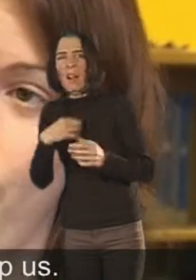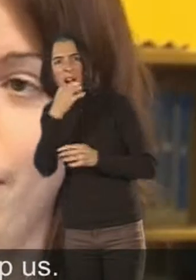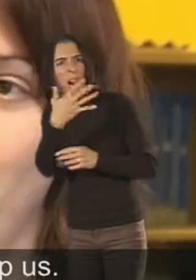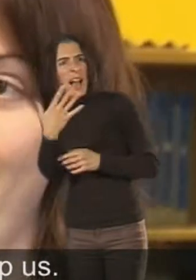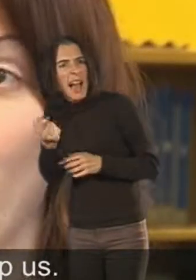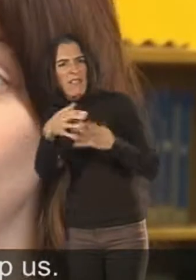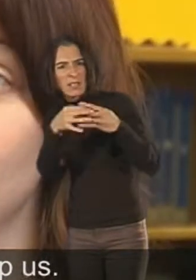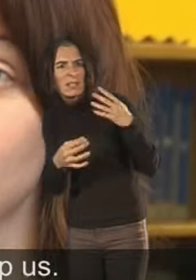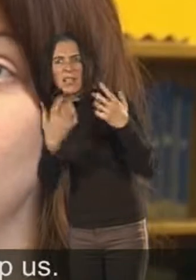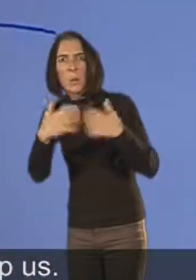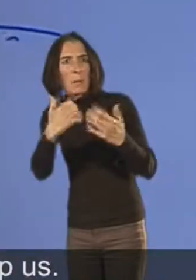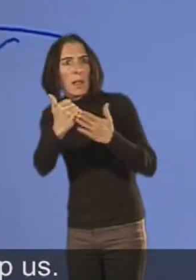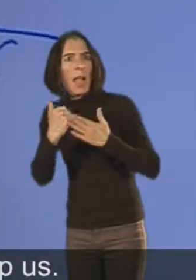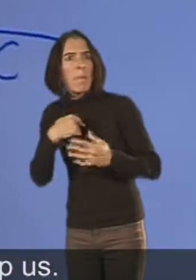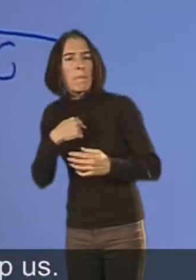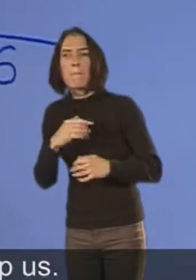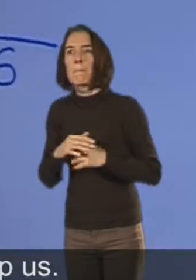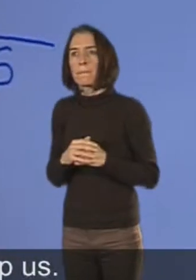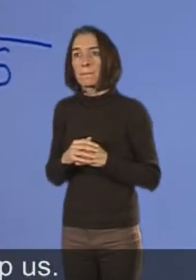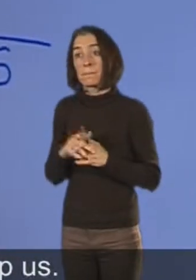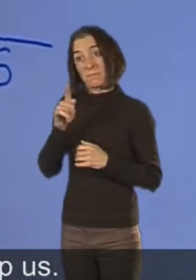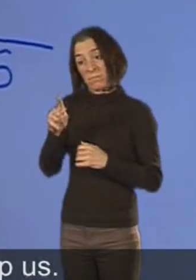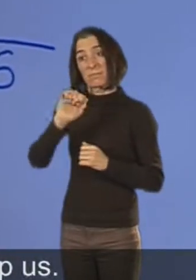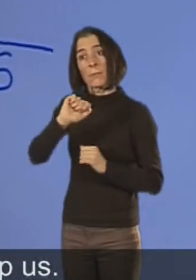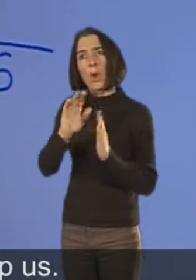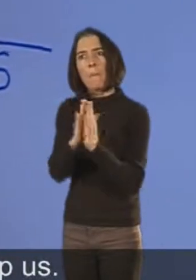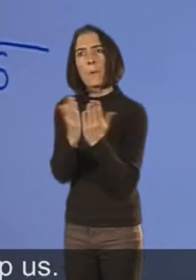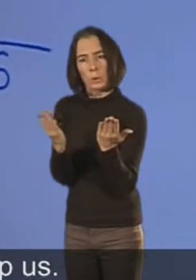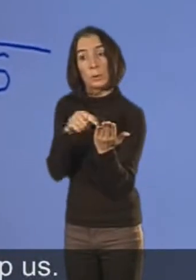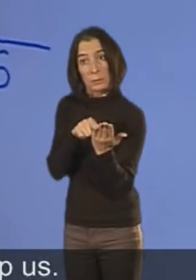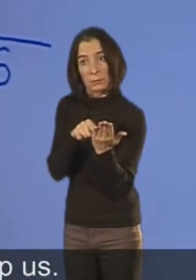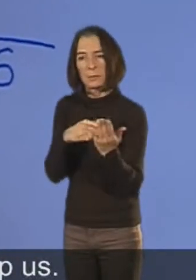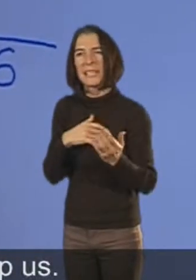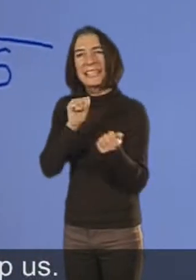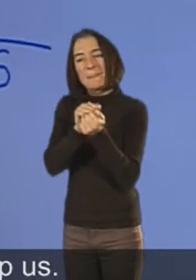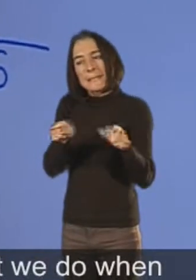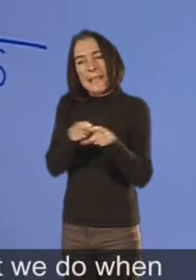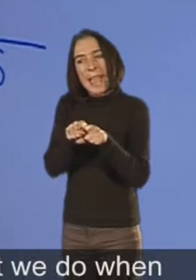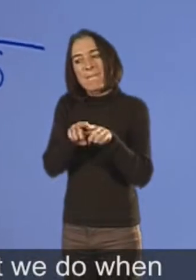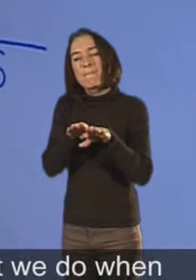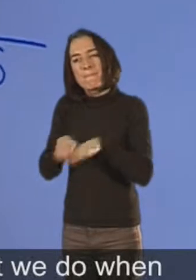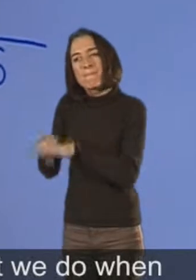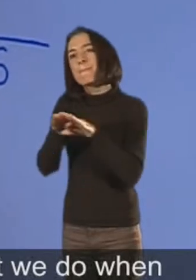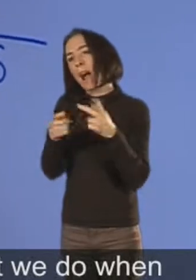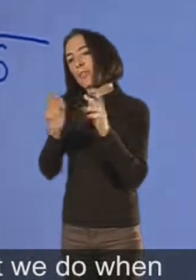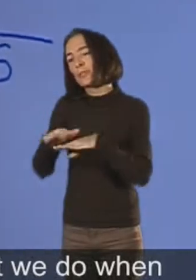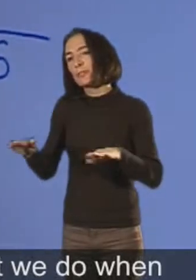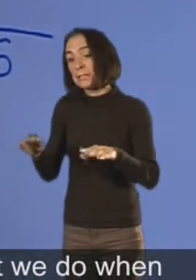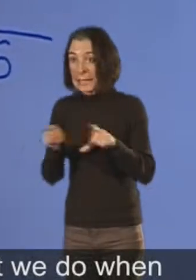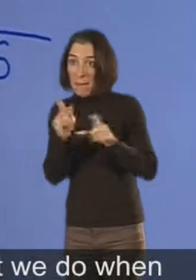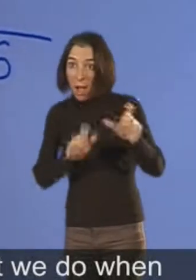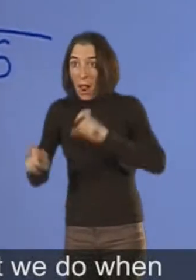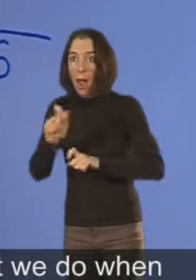to that topic that might help us. Rihanna's books, we keep them the same as the other children's, the colours. What we